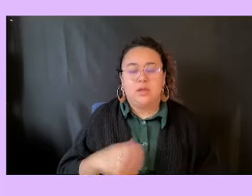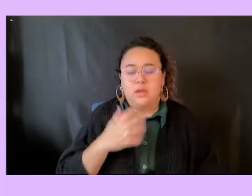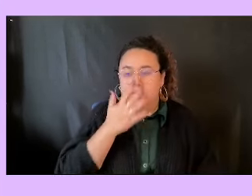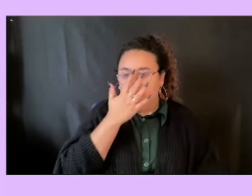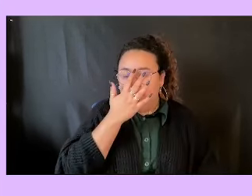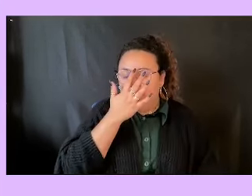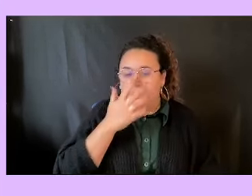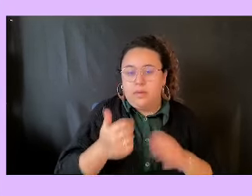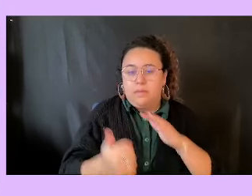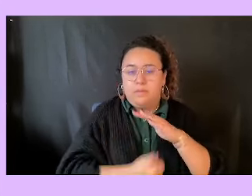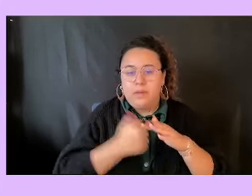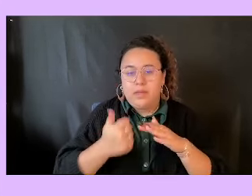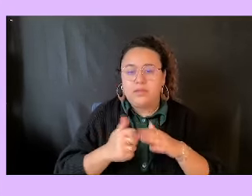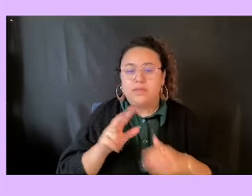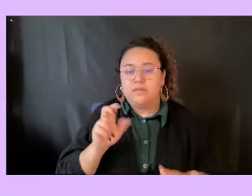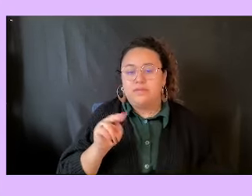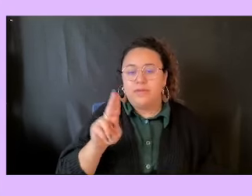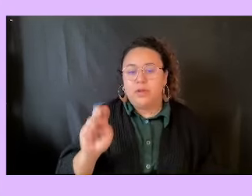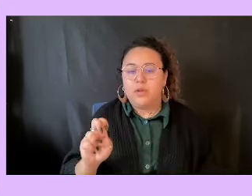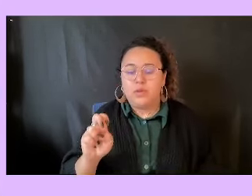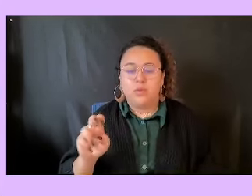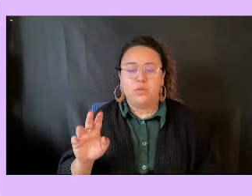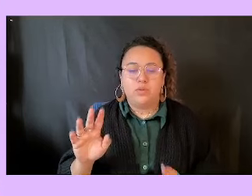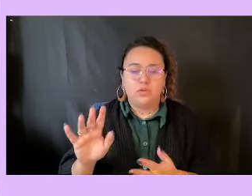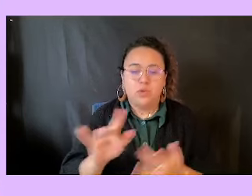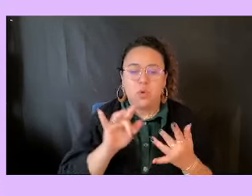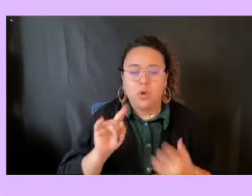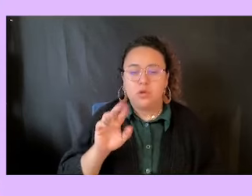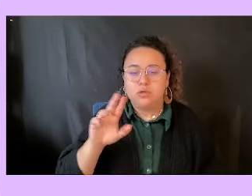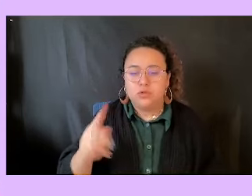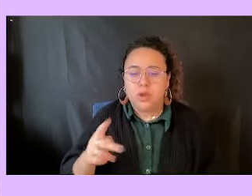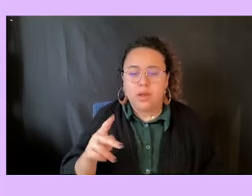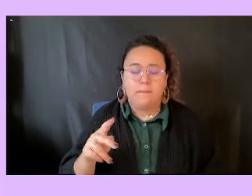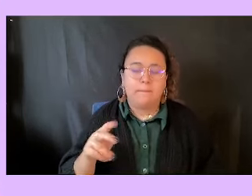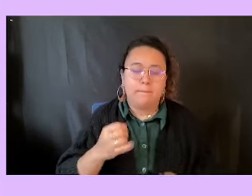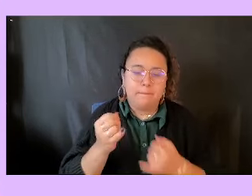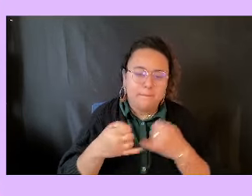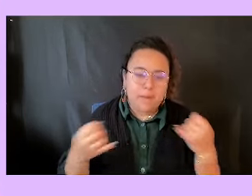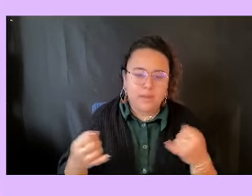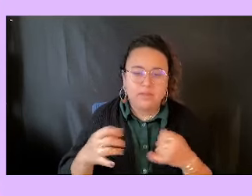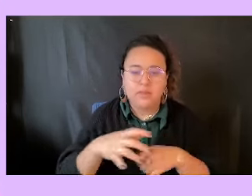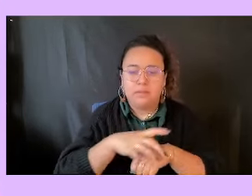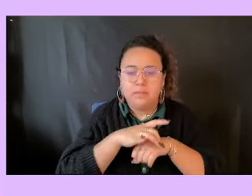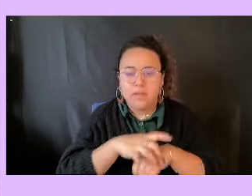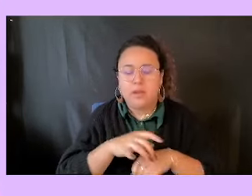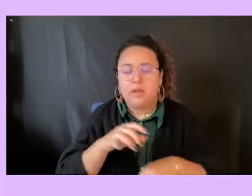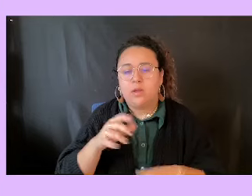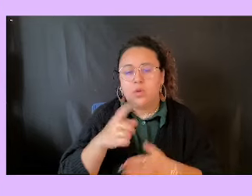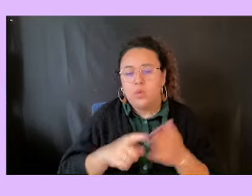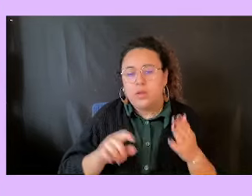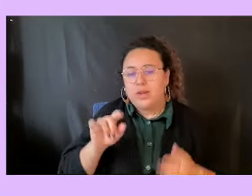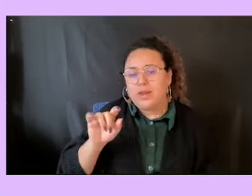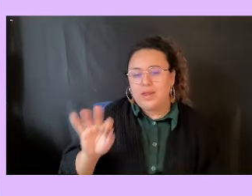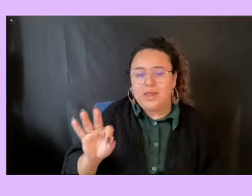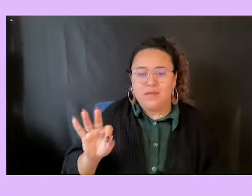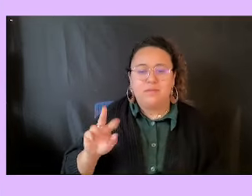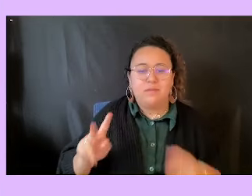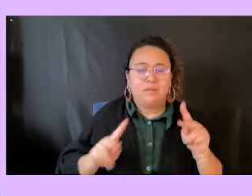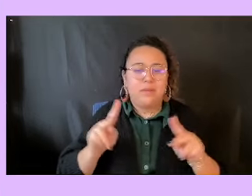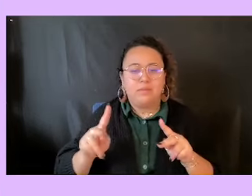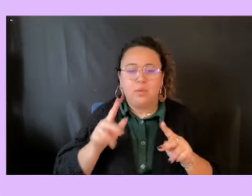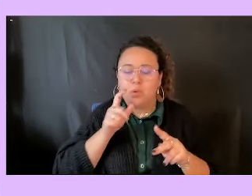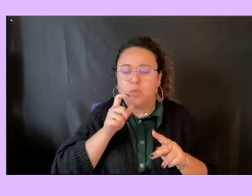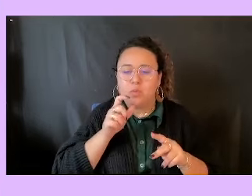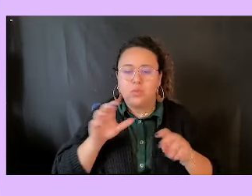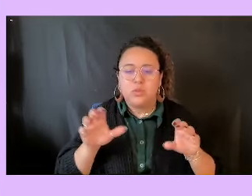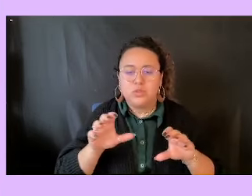basement venues like Tourist Trapped and Pasta Planet or the Arts Collective What If, or the people who organize Dyke Descent at Model Cafe every